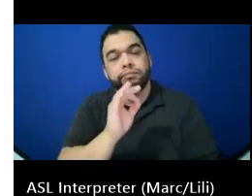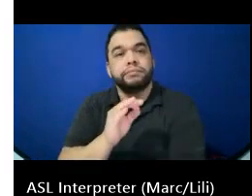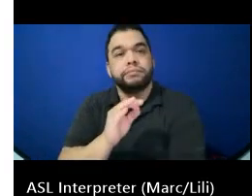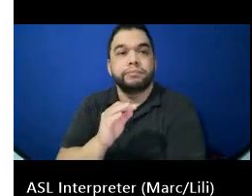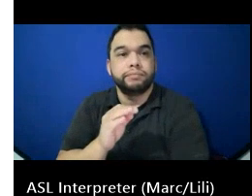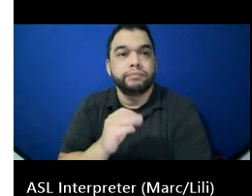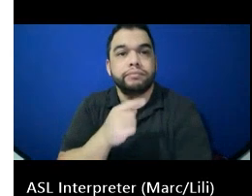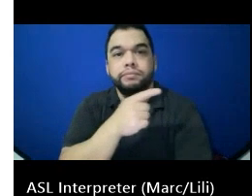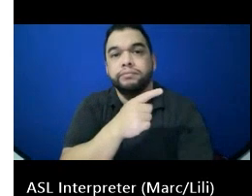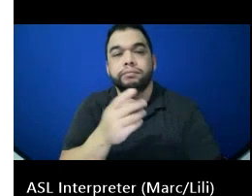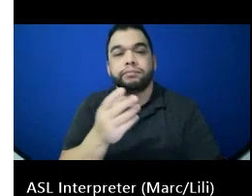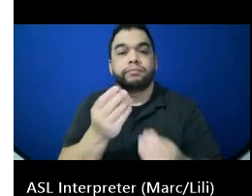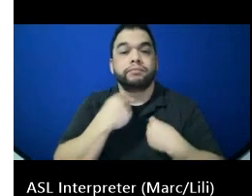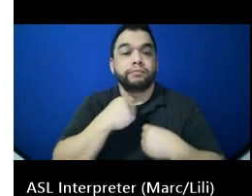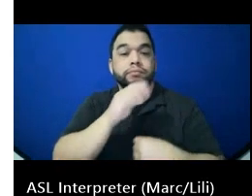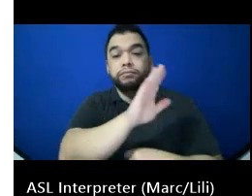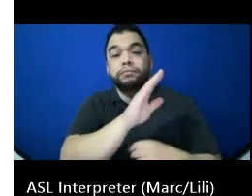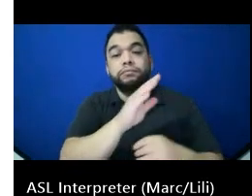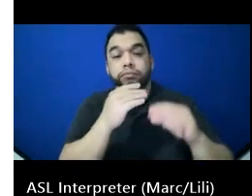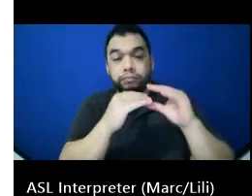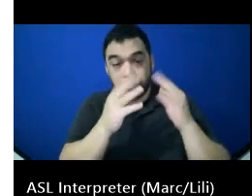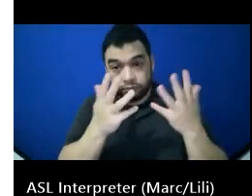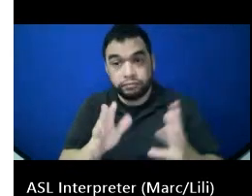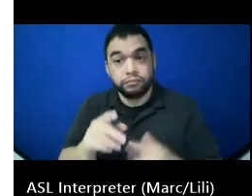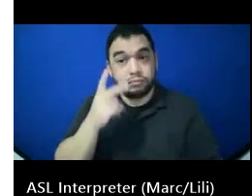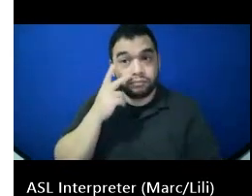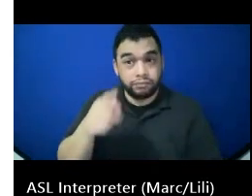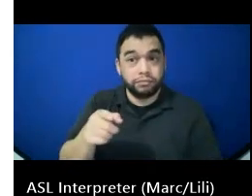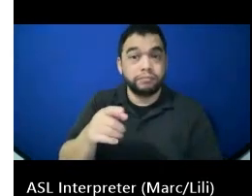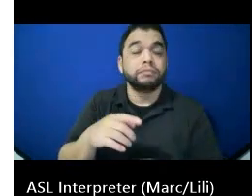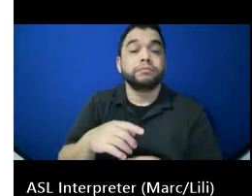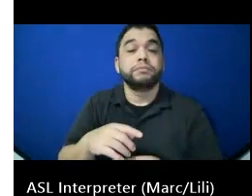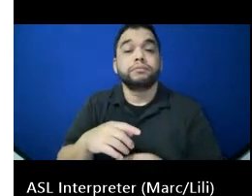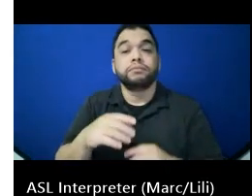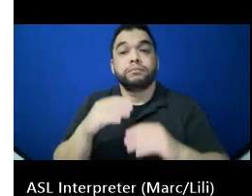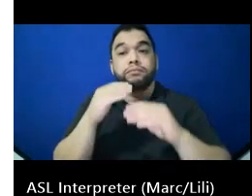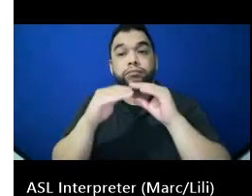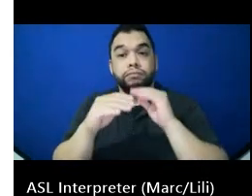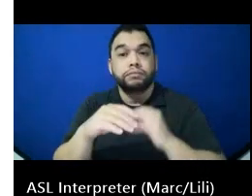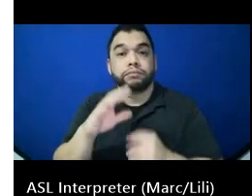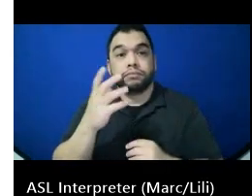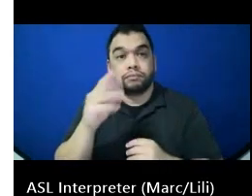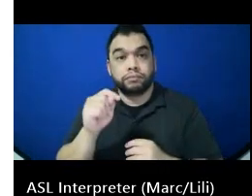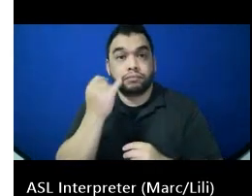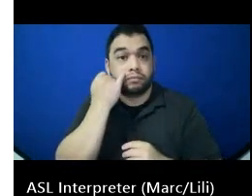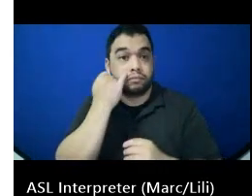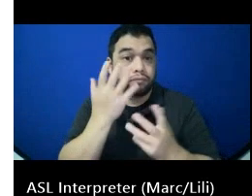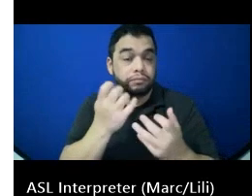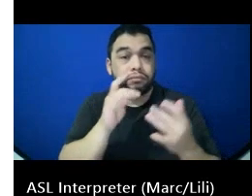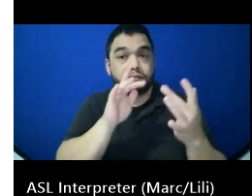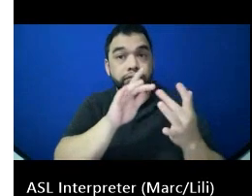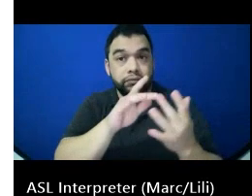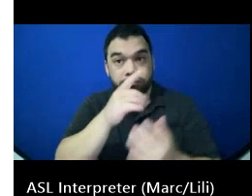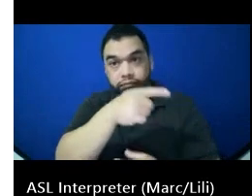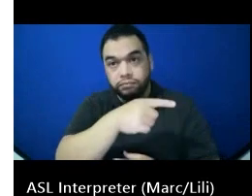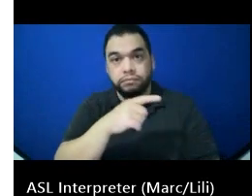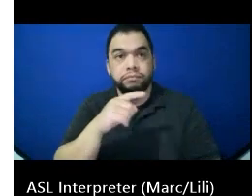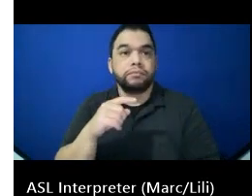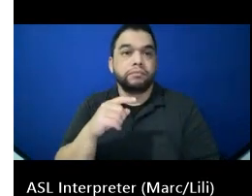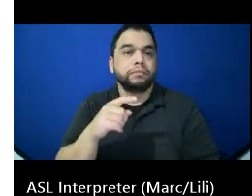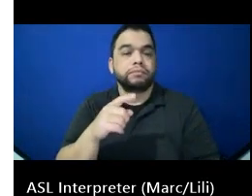Thank you, Viviana, and thank you for everyone. And of course, they also shared their email